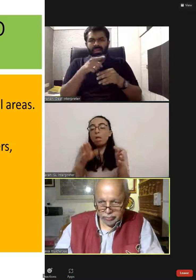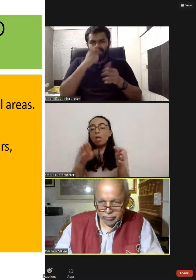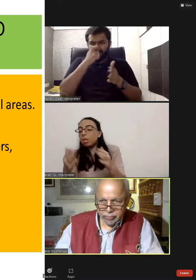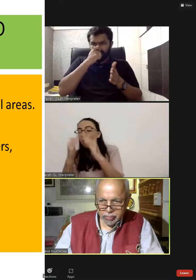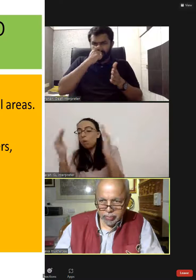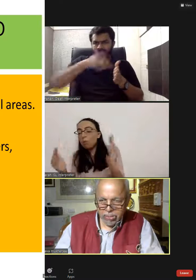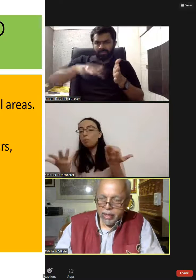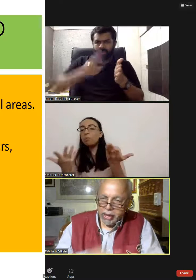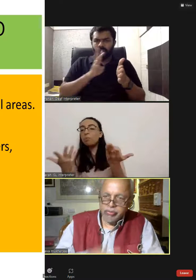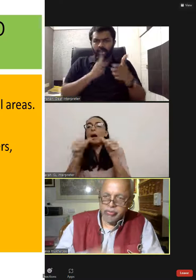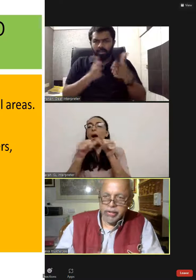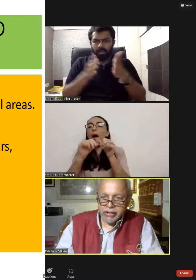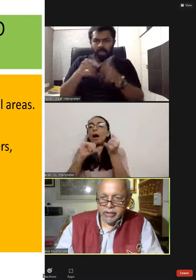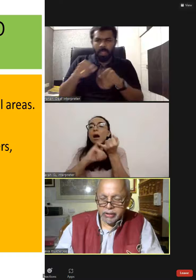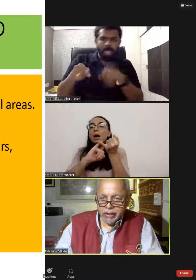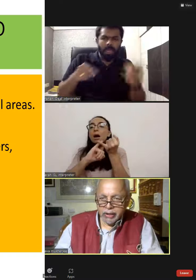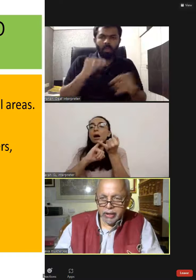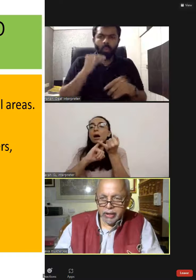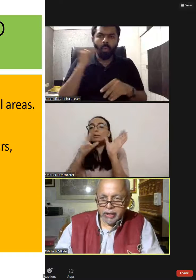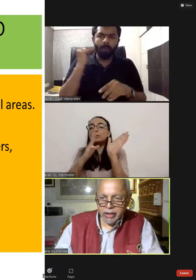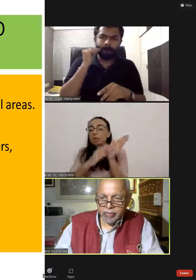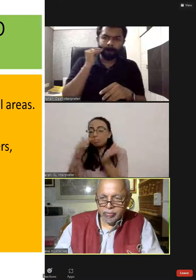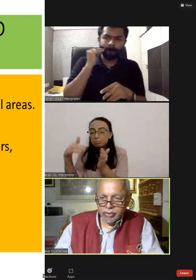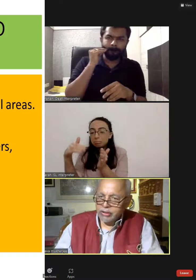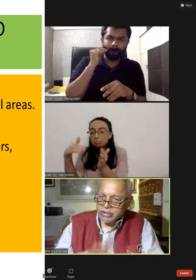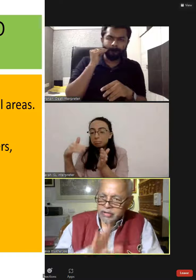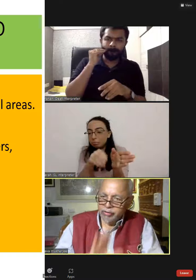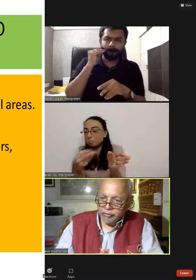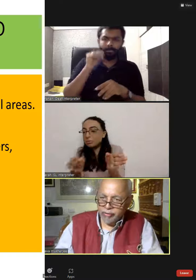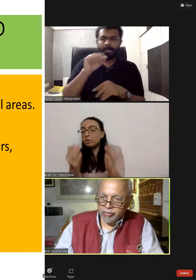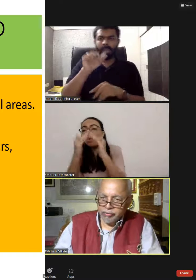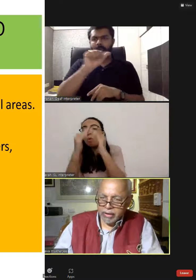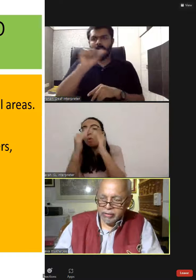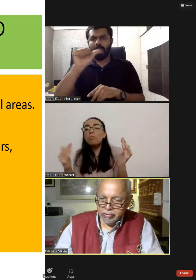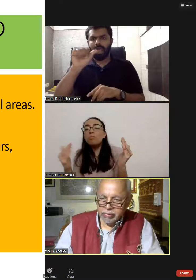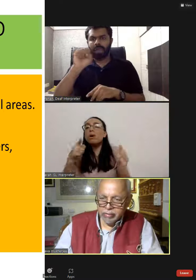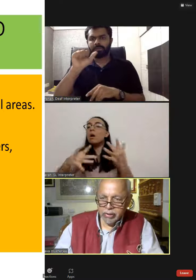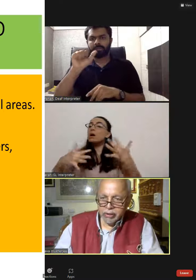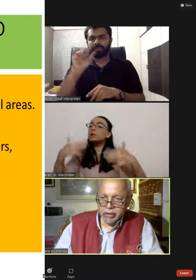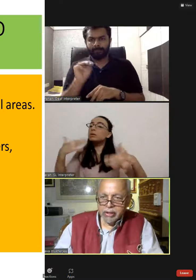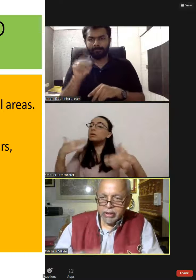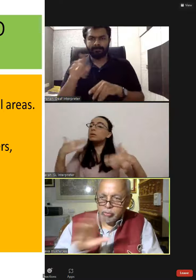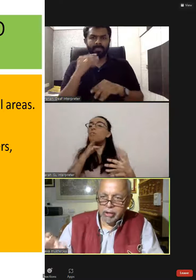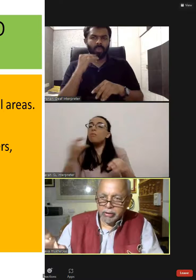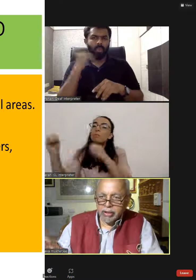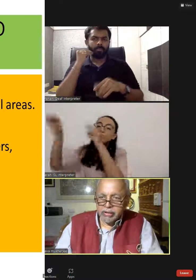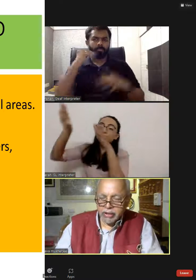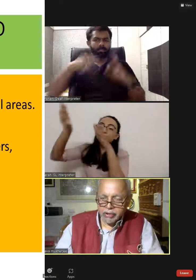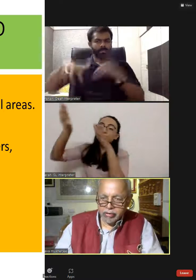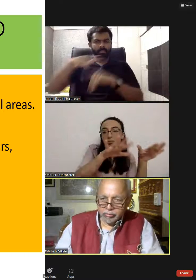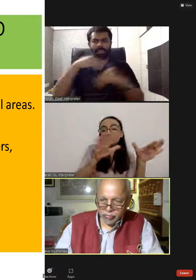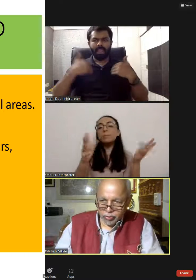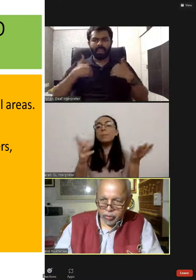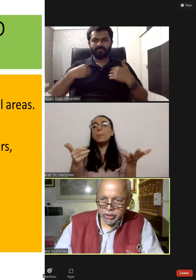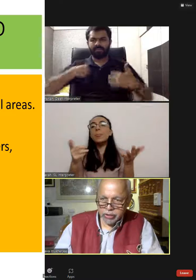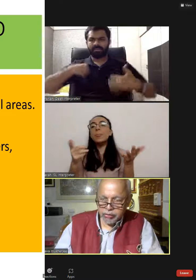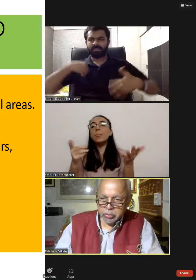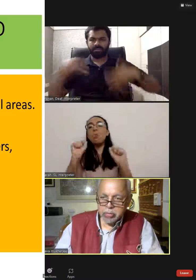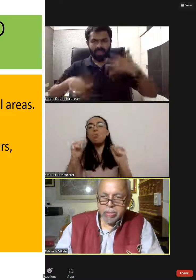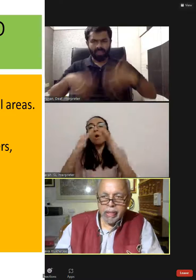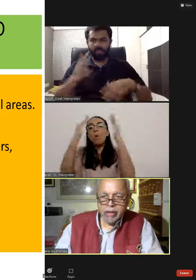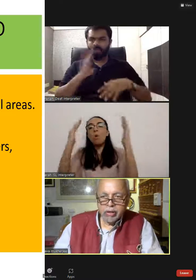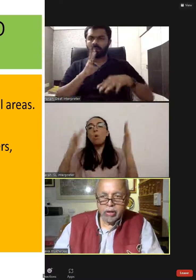Assam, every year they suffer from flood, their belongings are washed